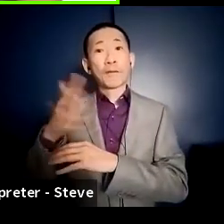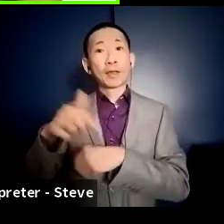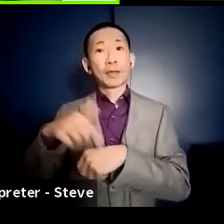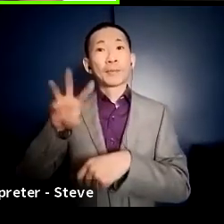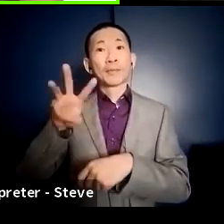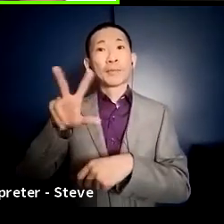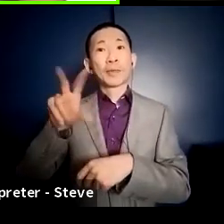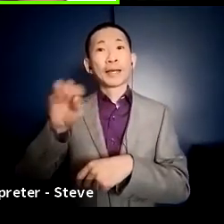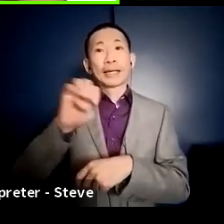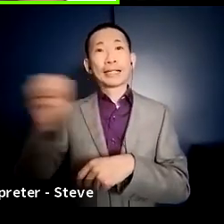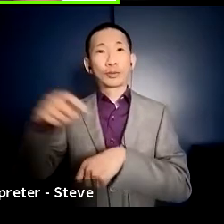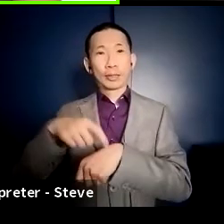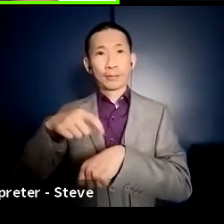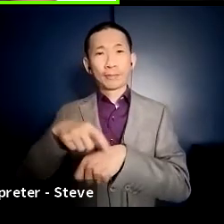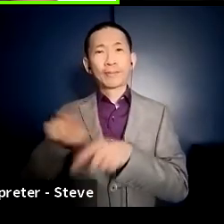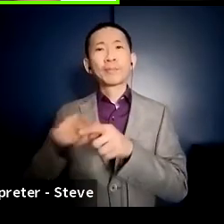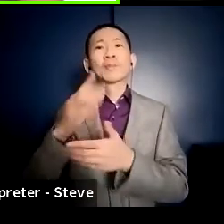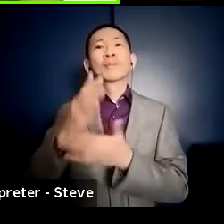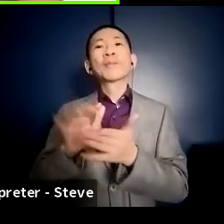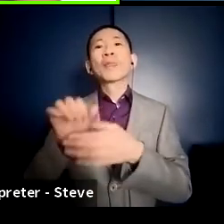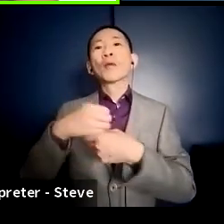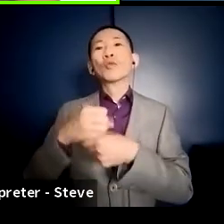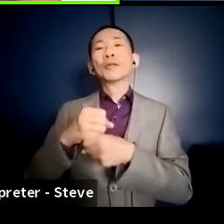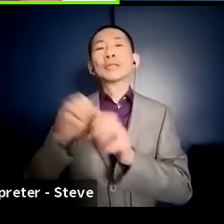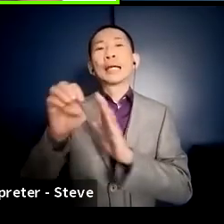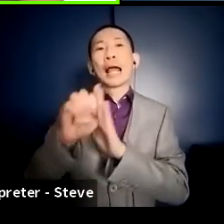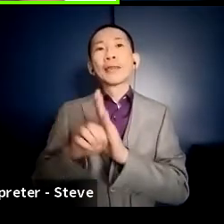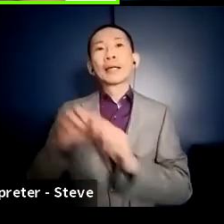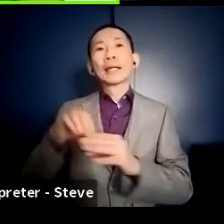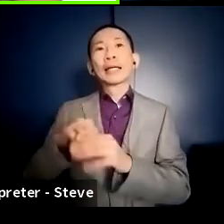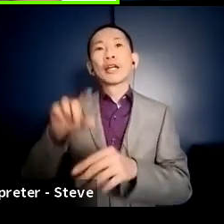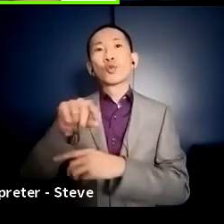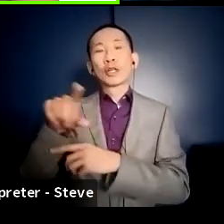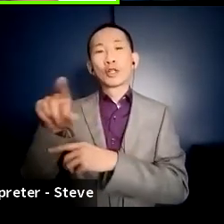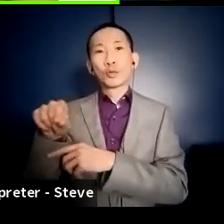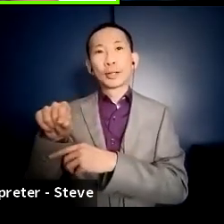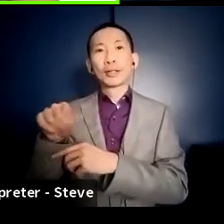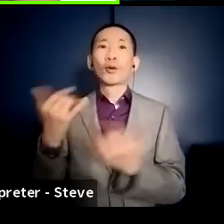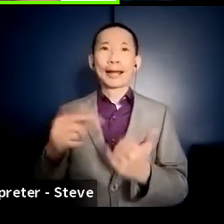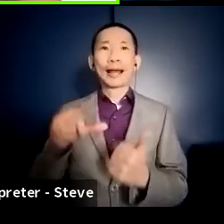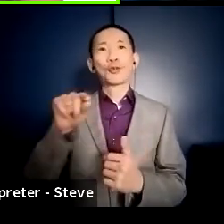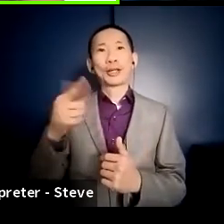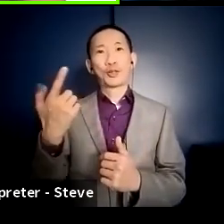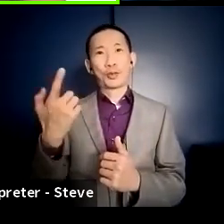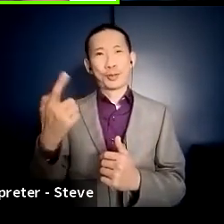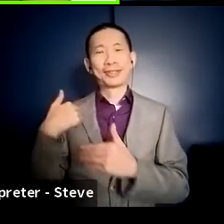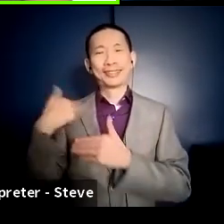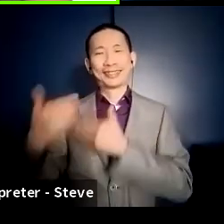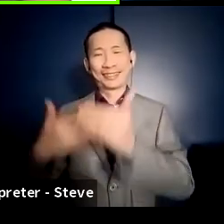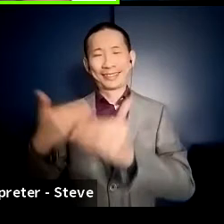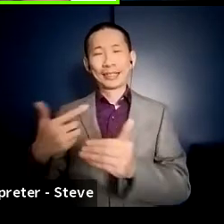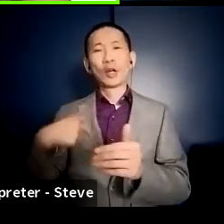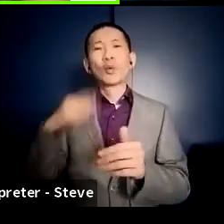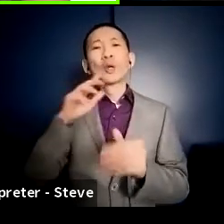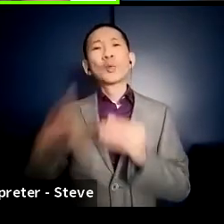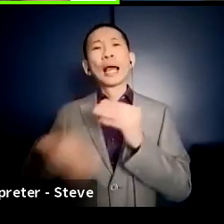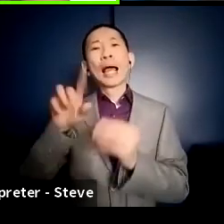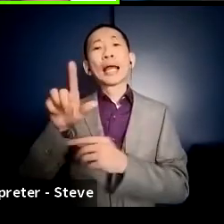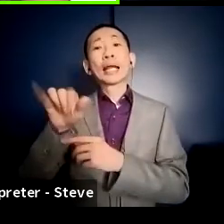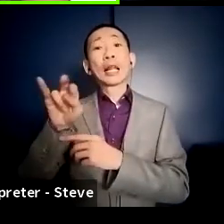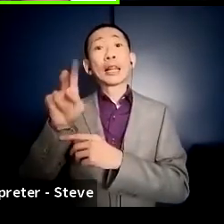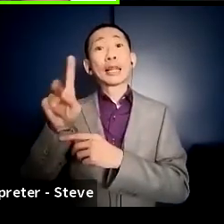EST as part of the Producing Ethically in 2020 Now One series. We'll drop a link to that